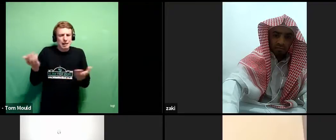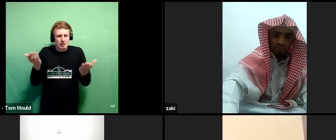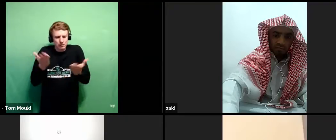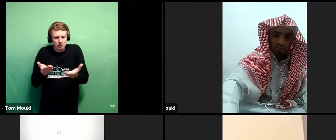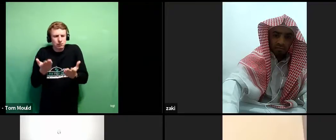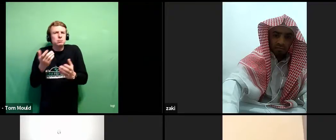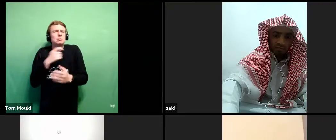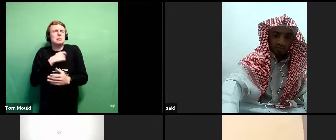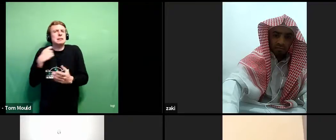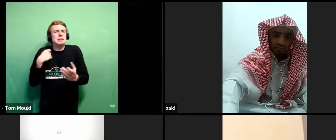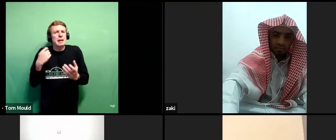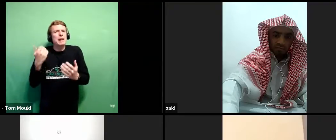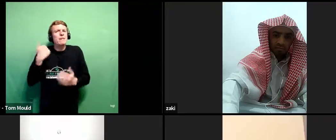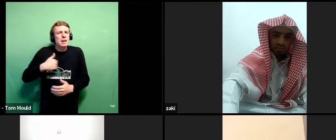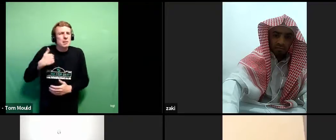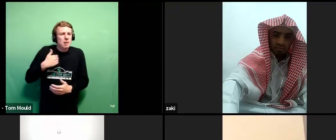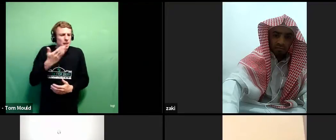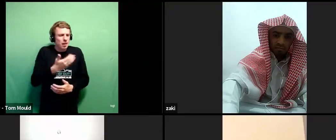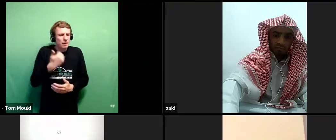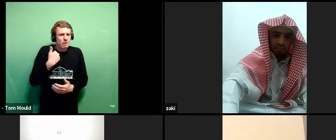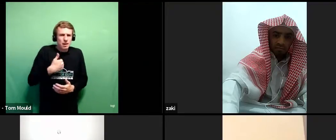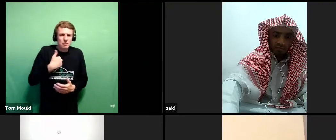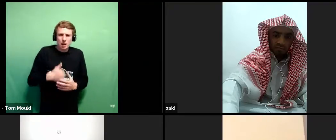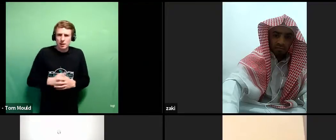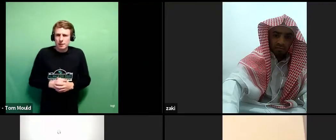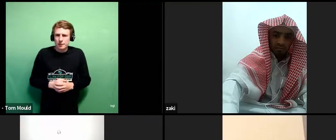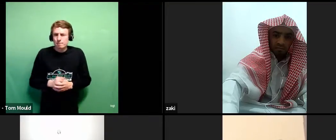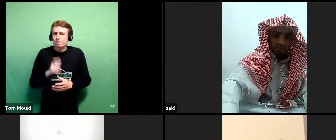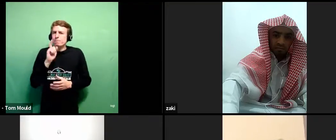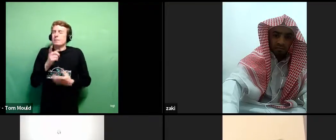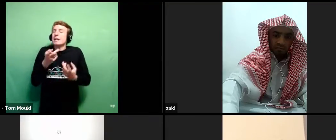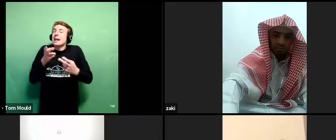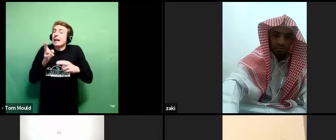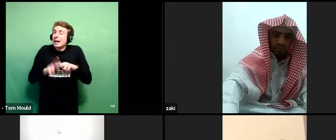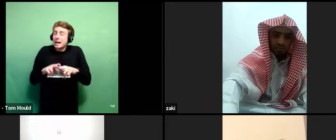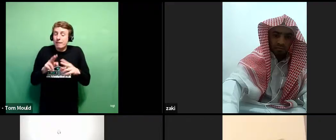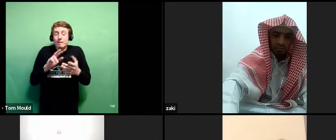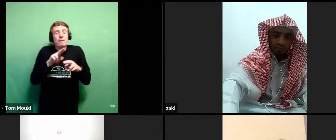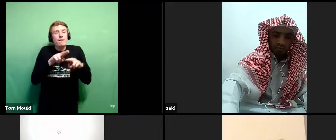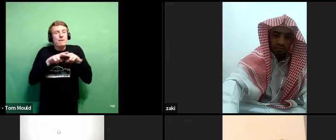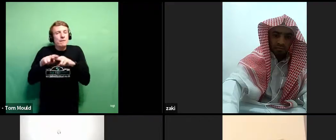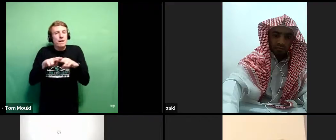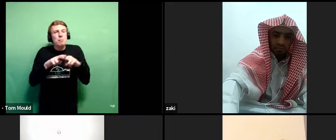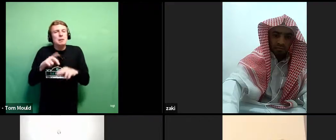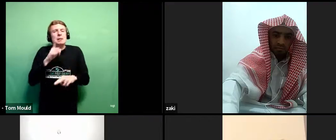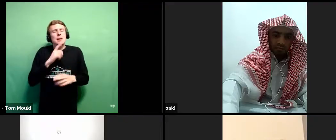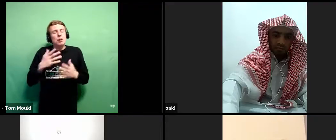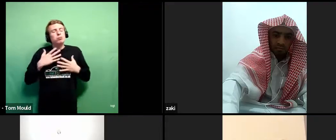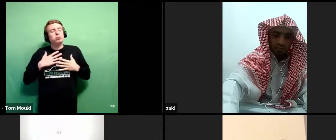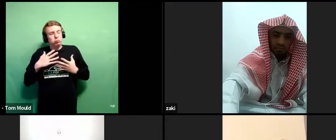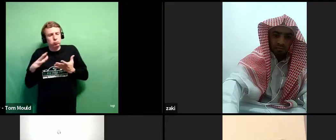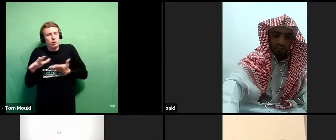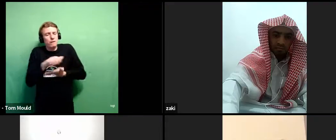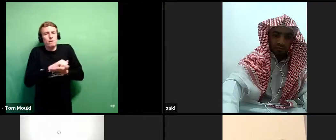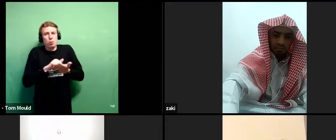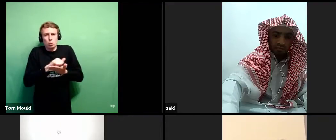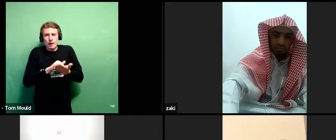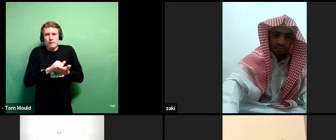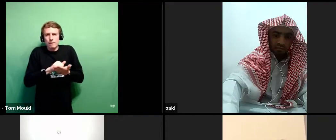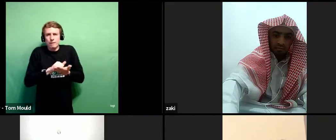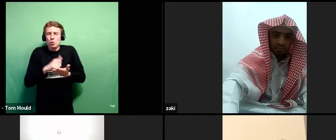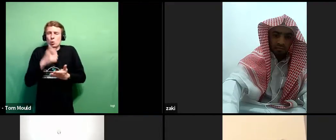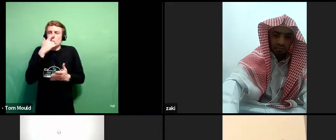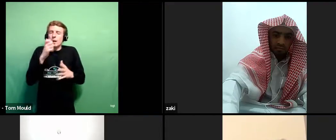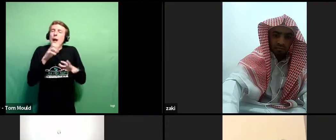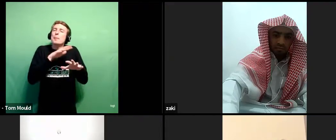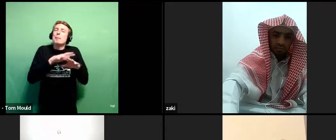the brother or the relatives of the killed against blood money, then adhering to it with fairness and payment of the blood money to